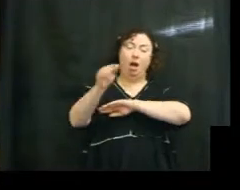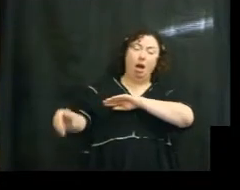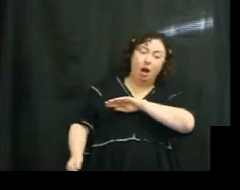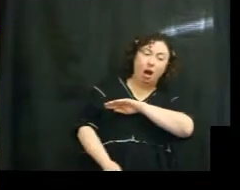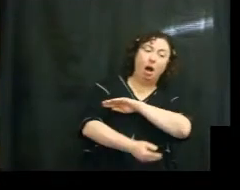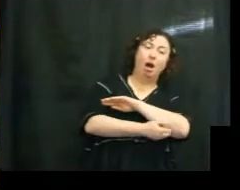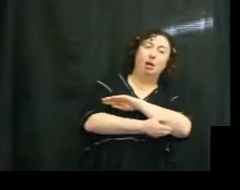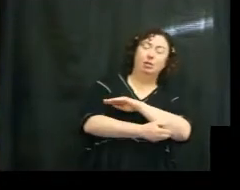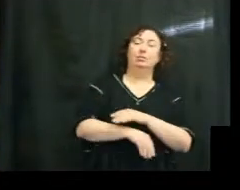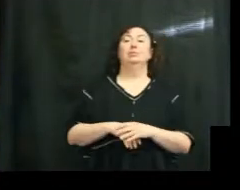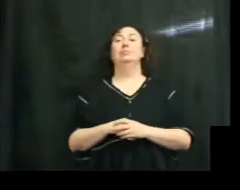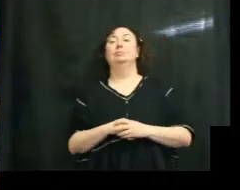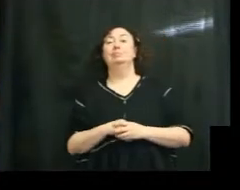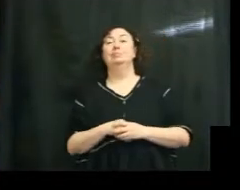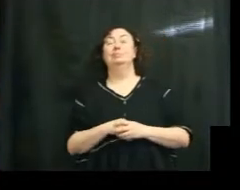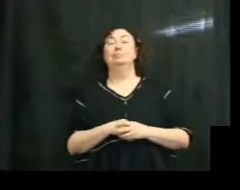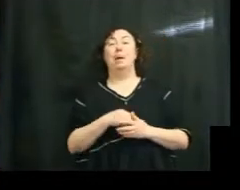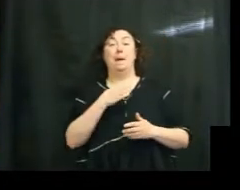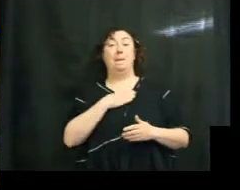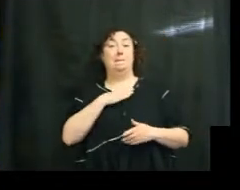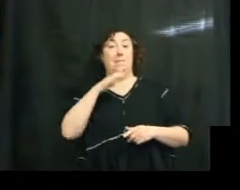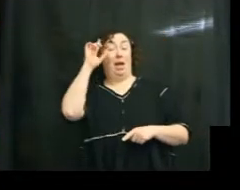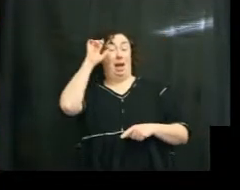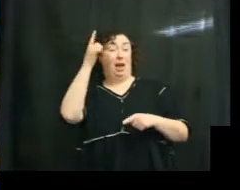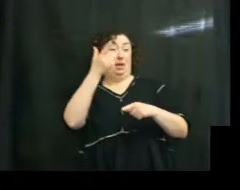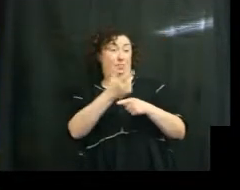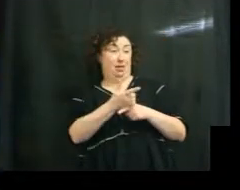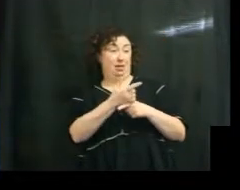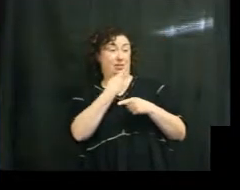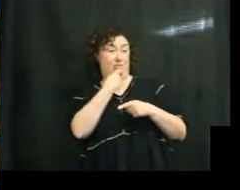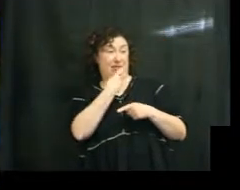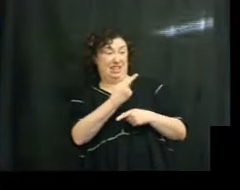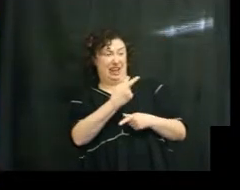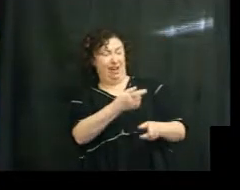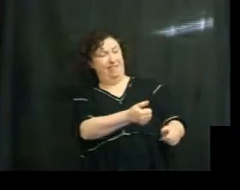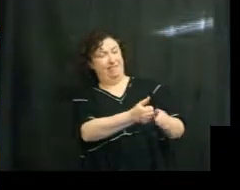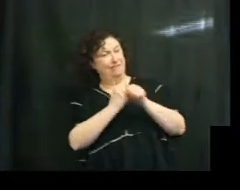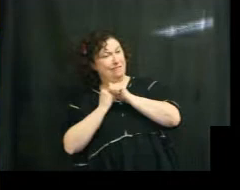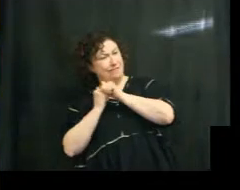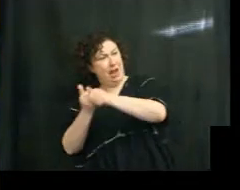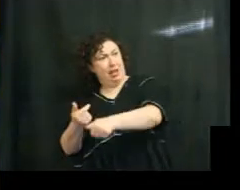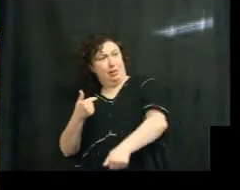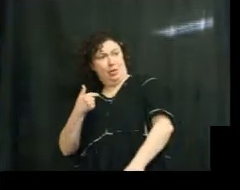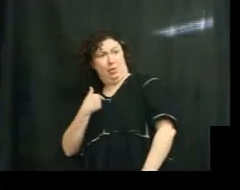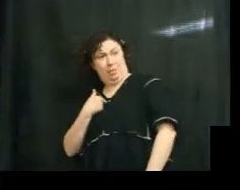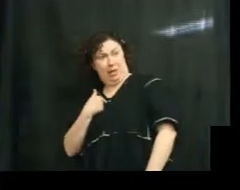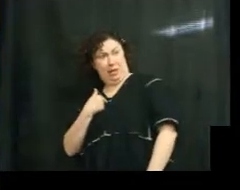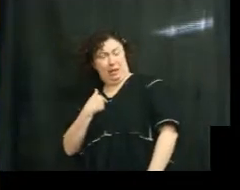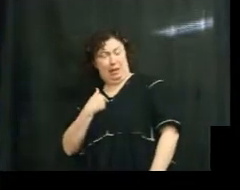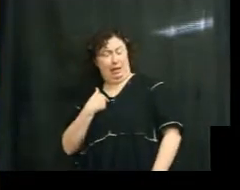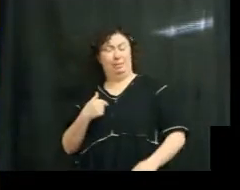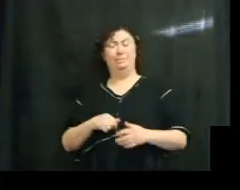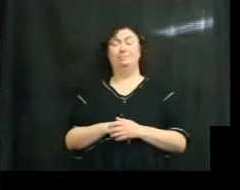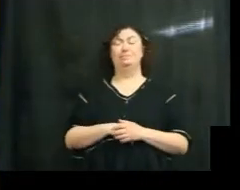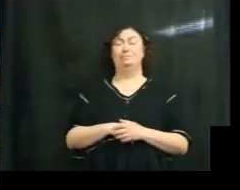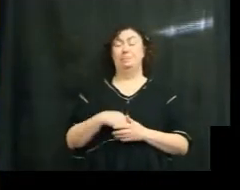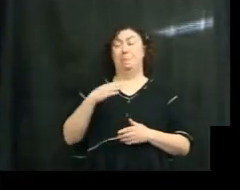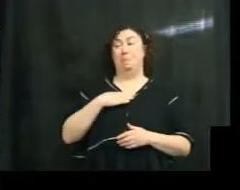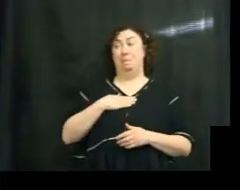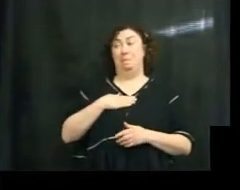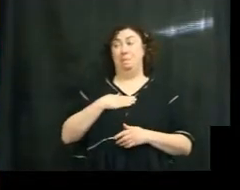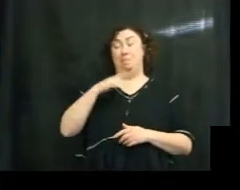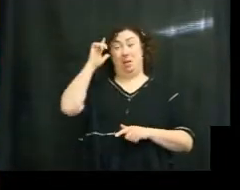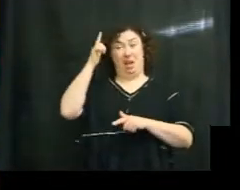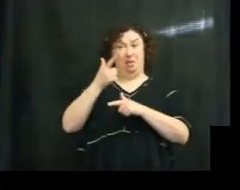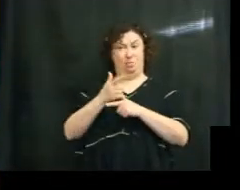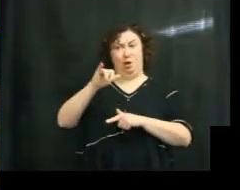"Follow me," James would say. And there was music in my house. My big brother,